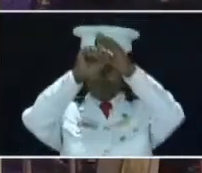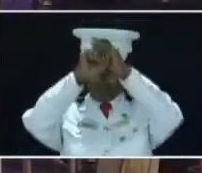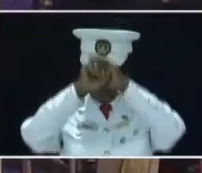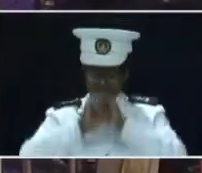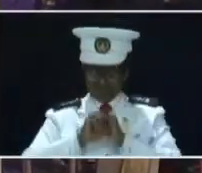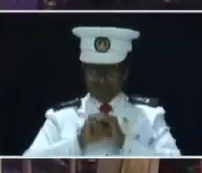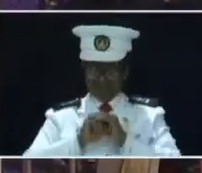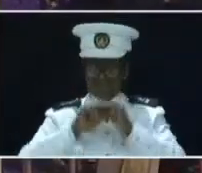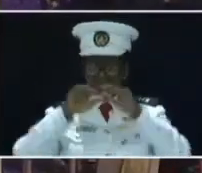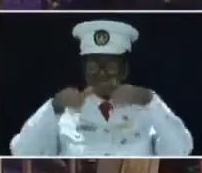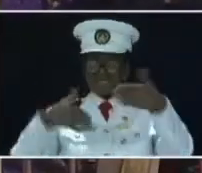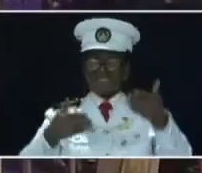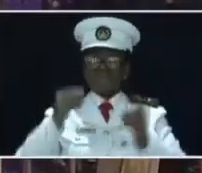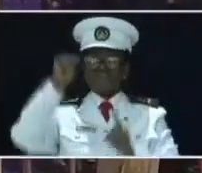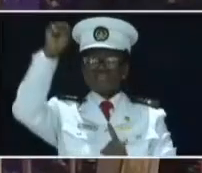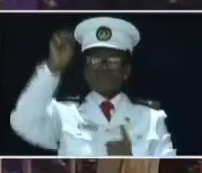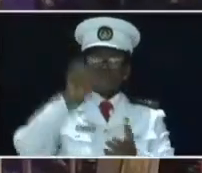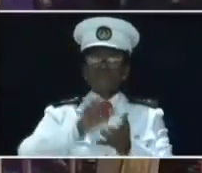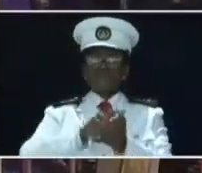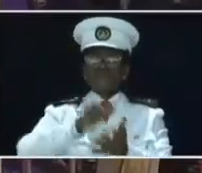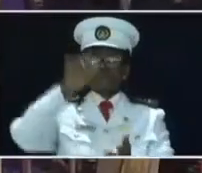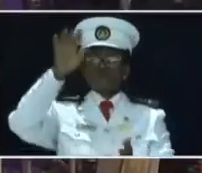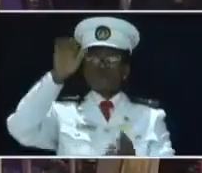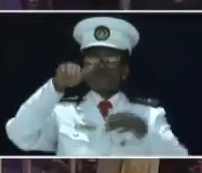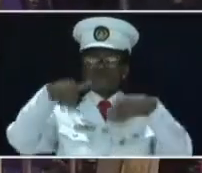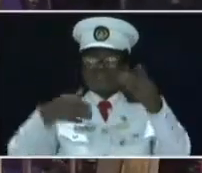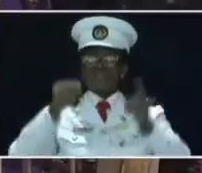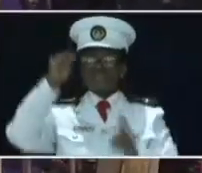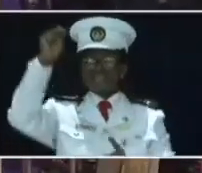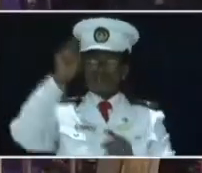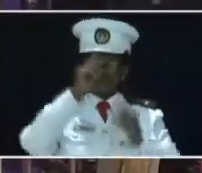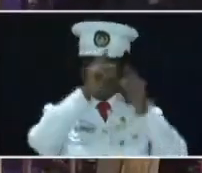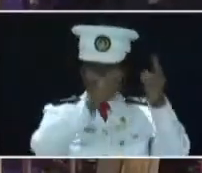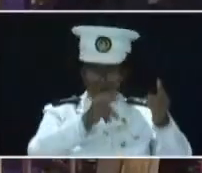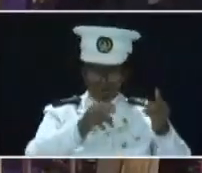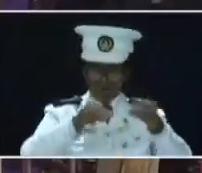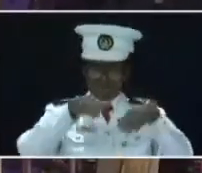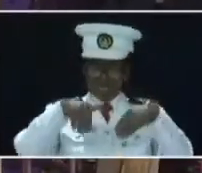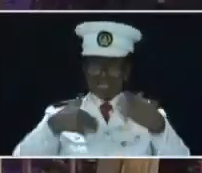Give Him glory, give Him honor, give Him adoration.